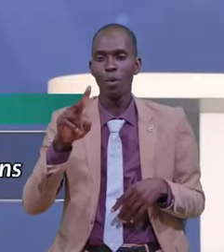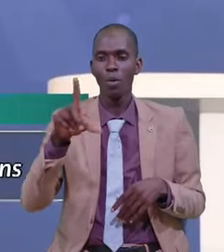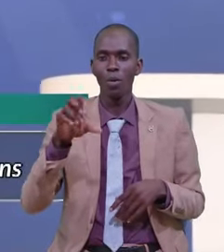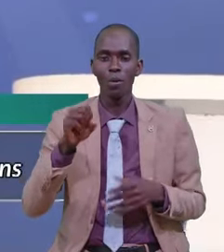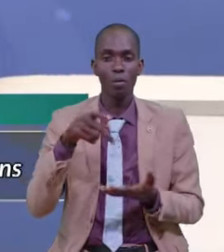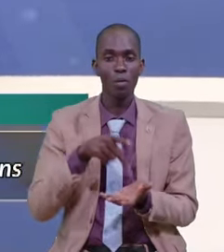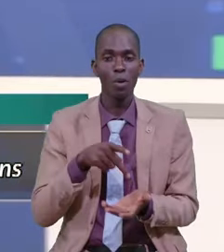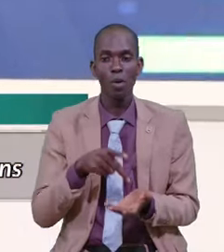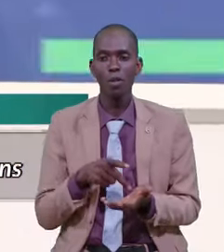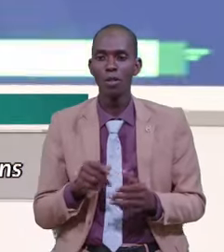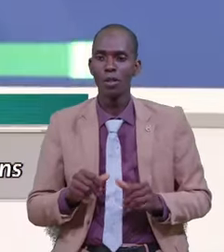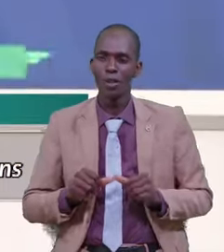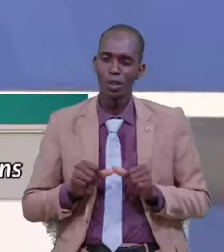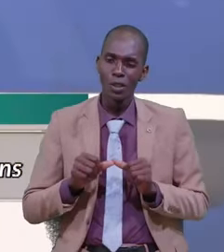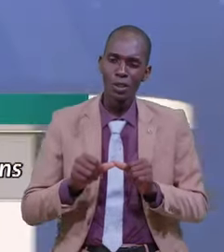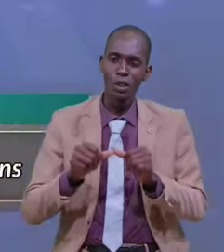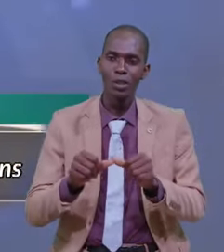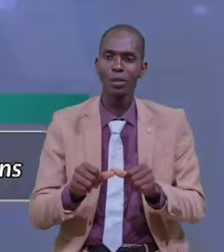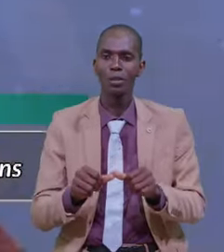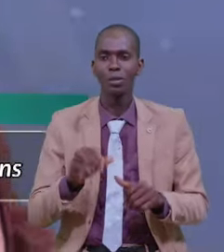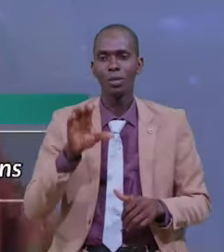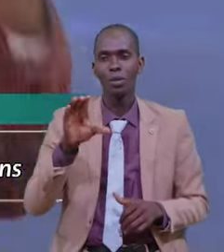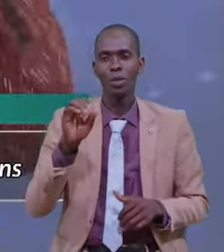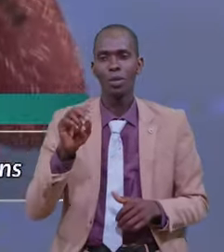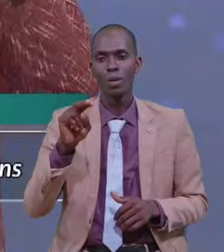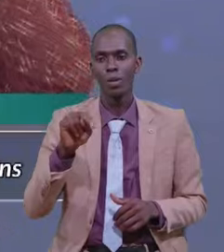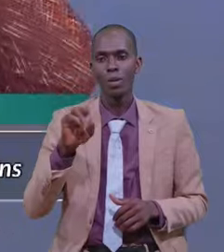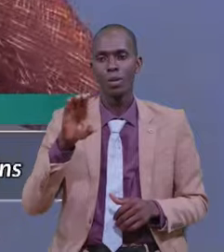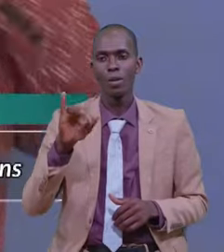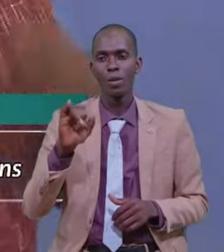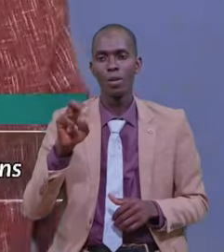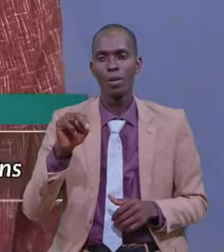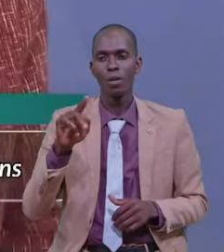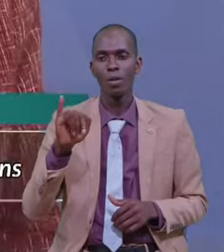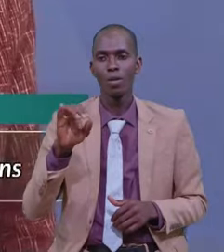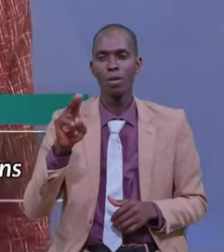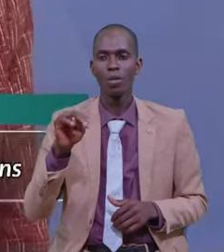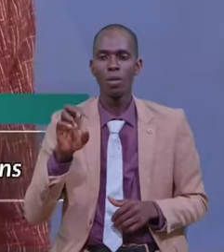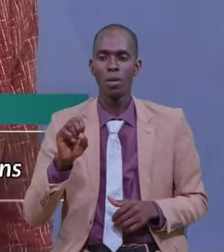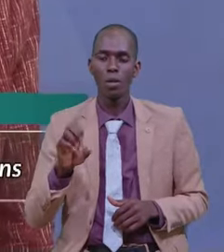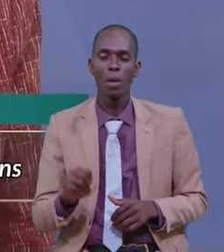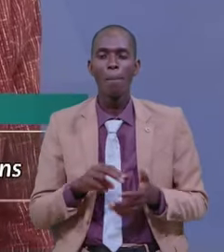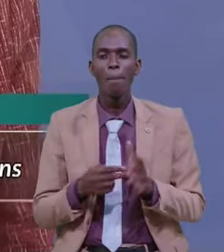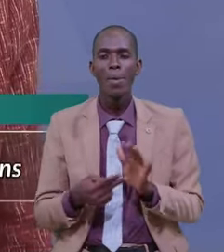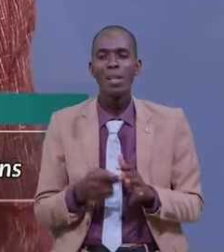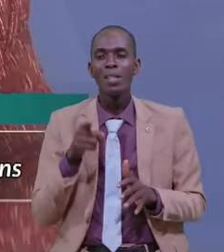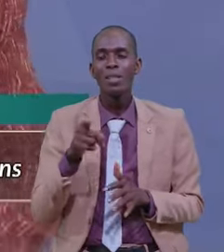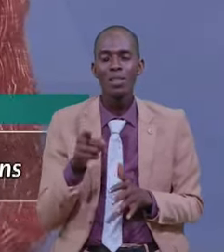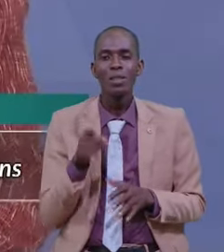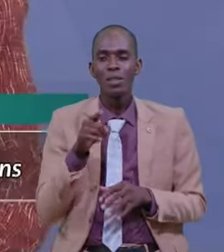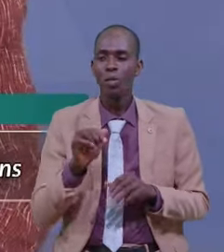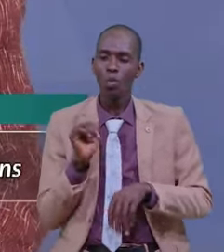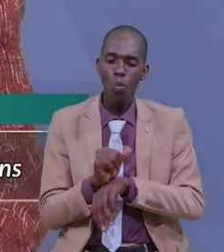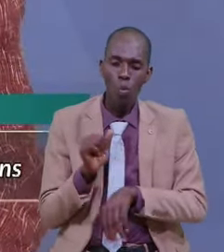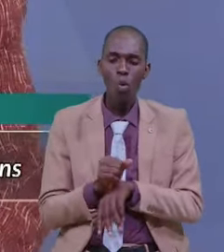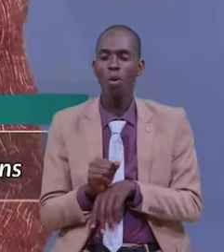conscientiousness. Conscientiousness. That means somebody, he walks with all his might, all his heart, all his life,